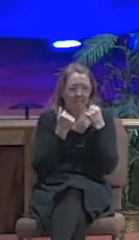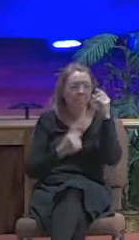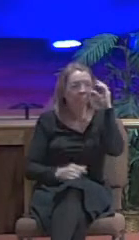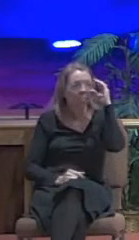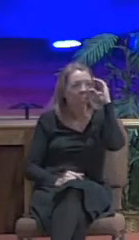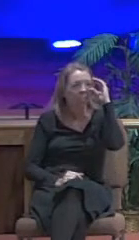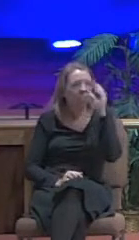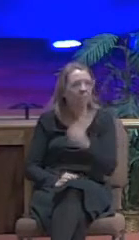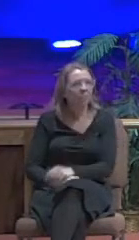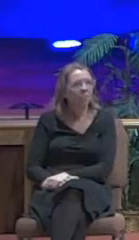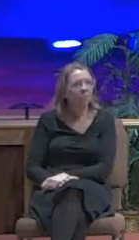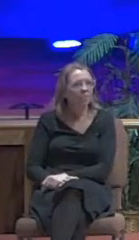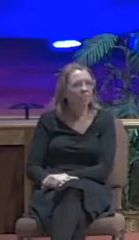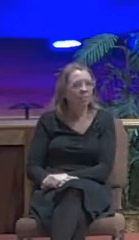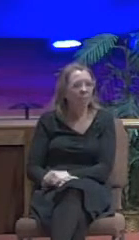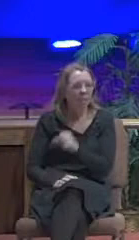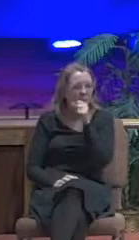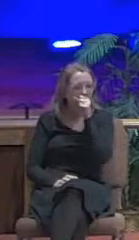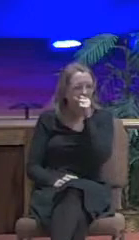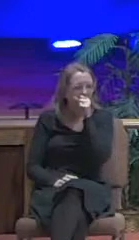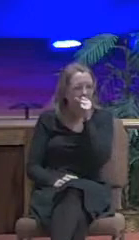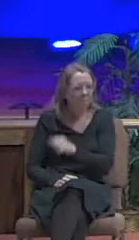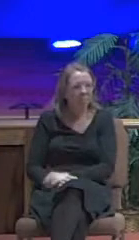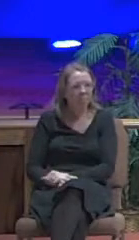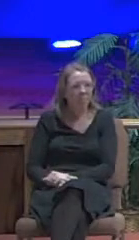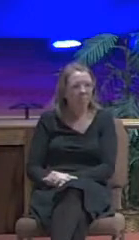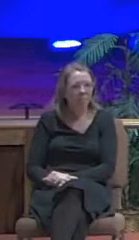But does stuff make you happy?